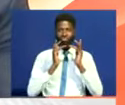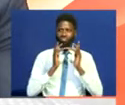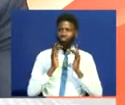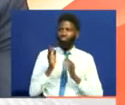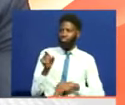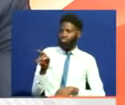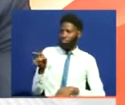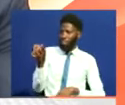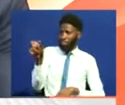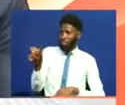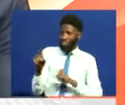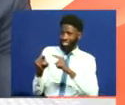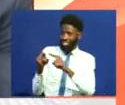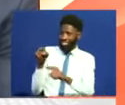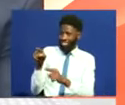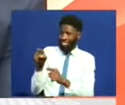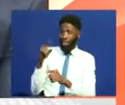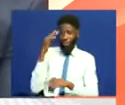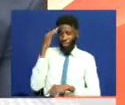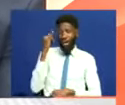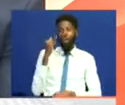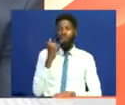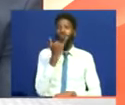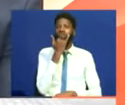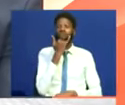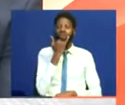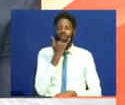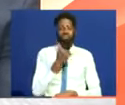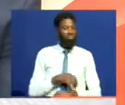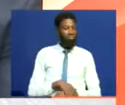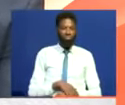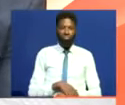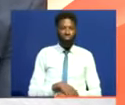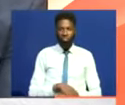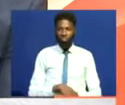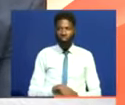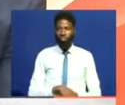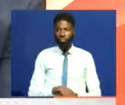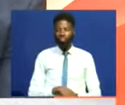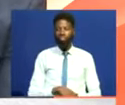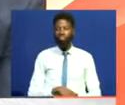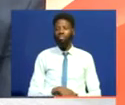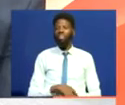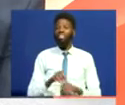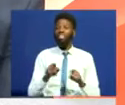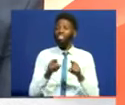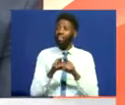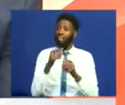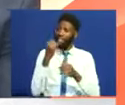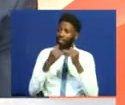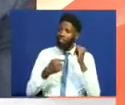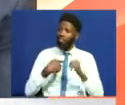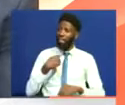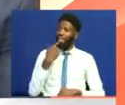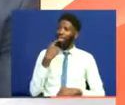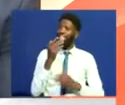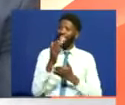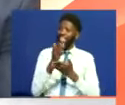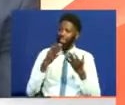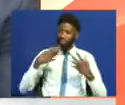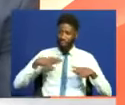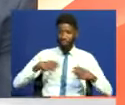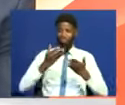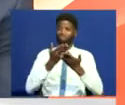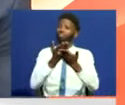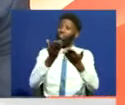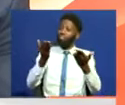something that was against your principles. Okay. And maybe in closing, I would say, mm-hmm. there are victims out there who don't